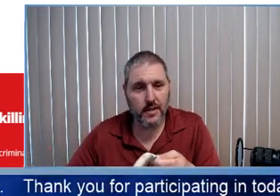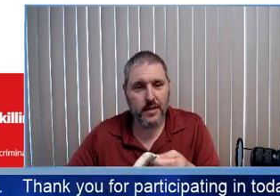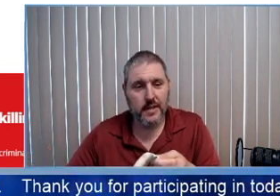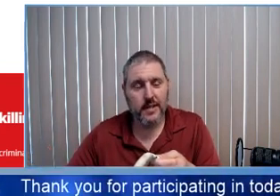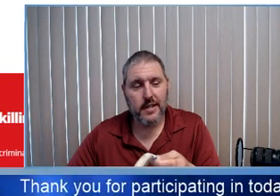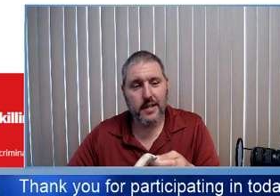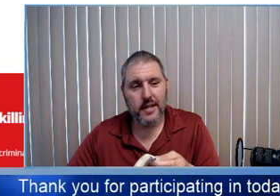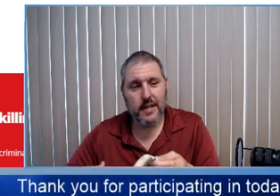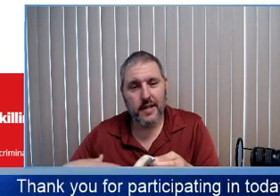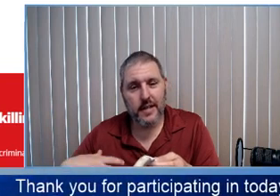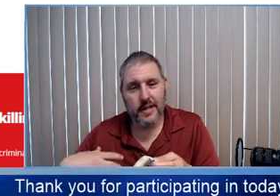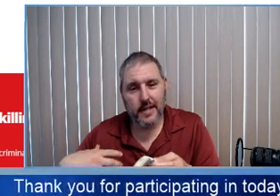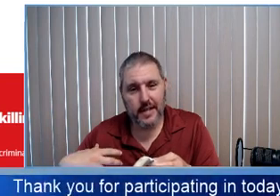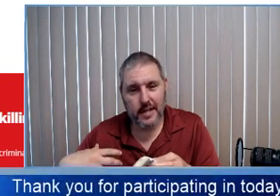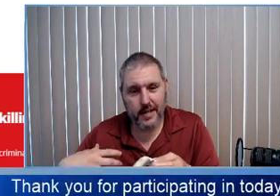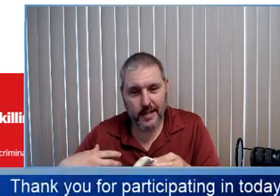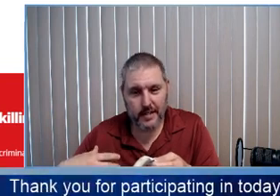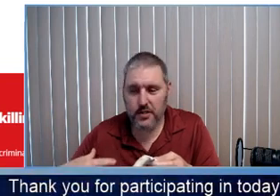wrong